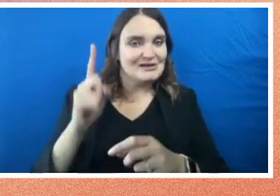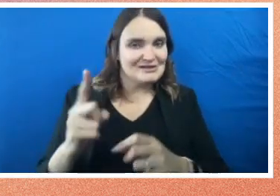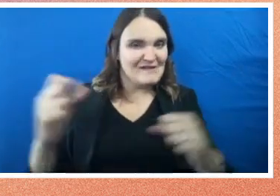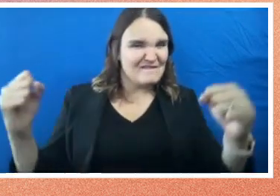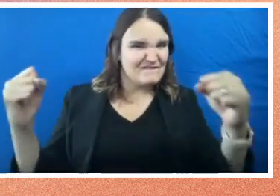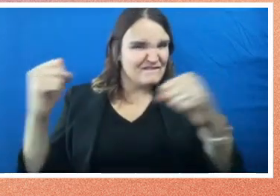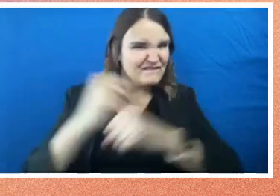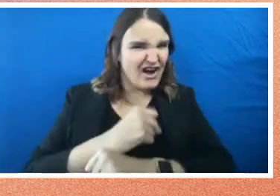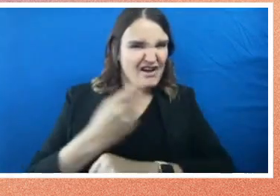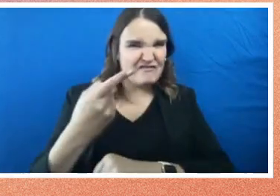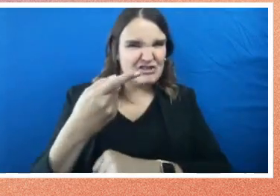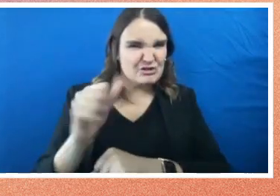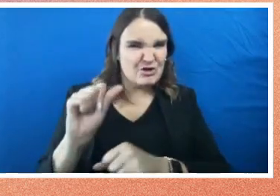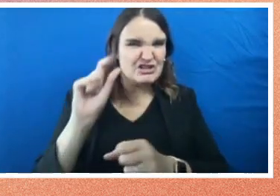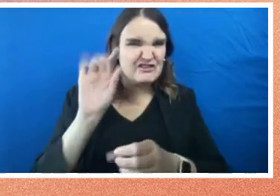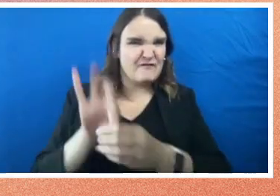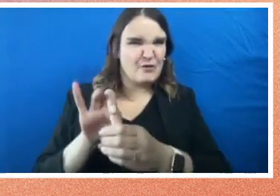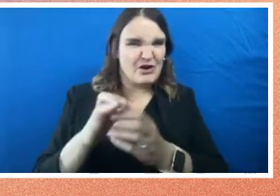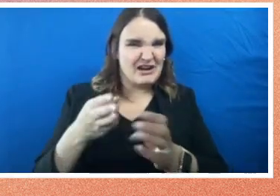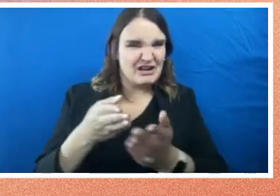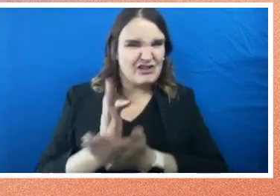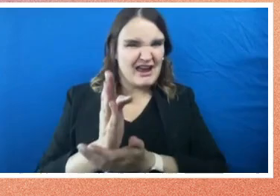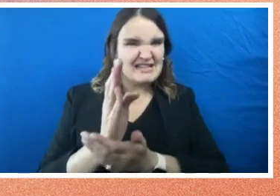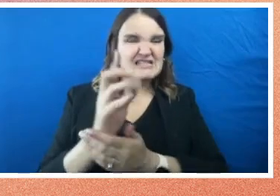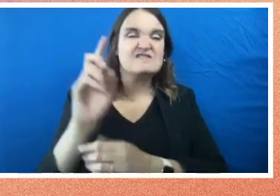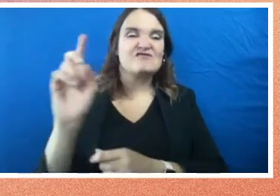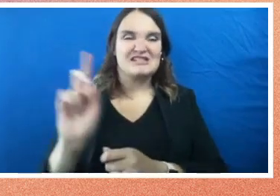for Democrats to take back the Senate.